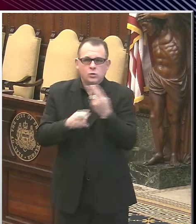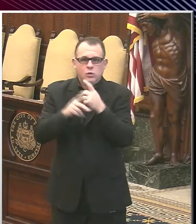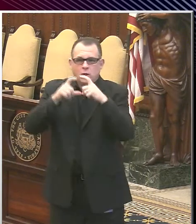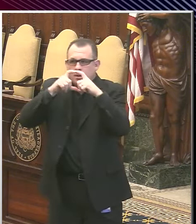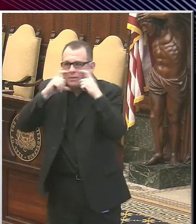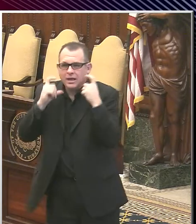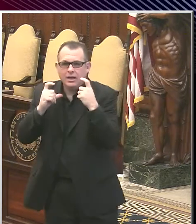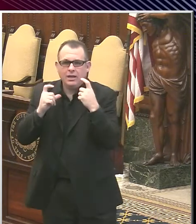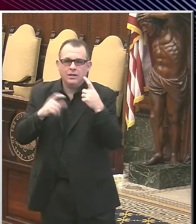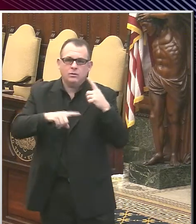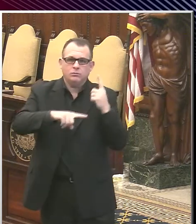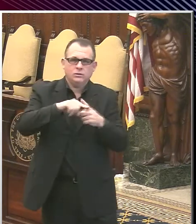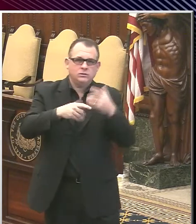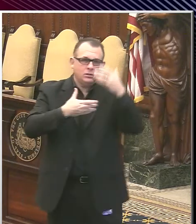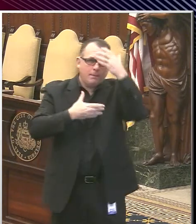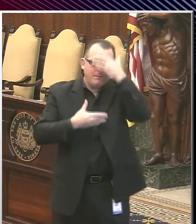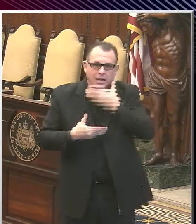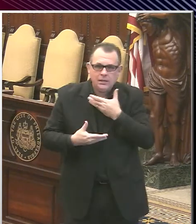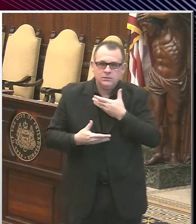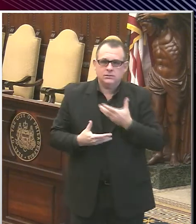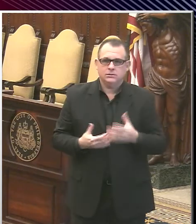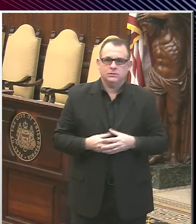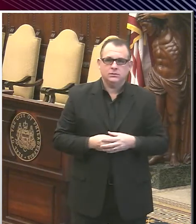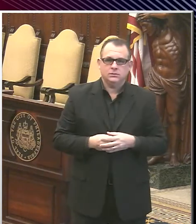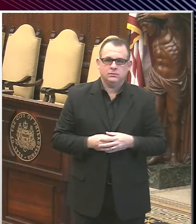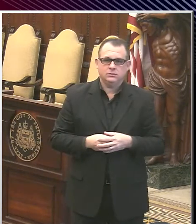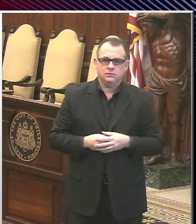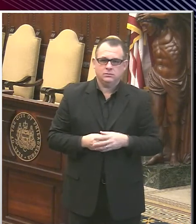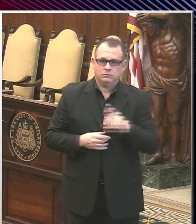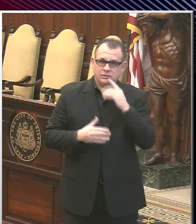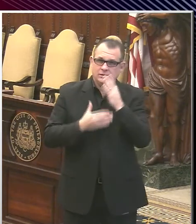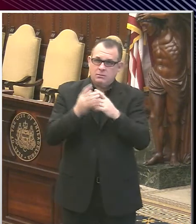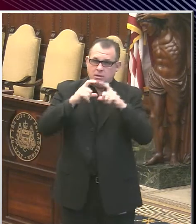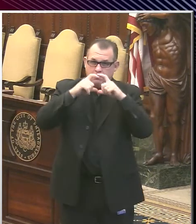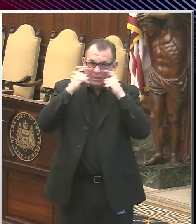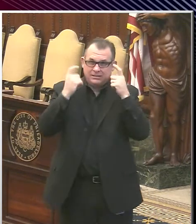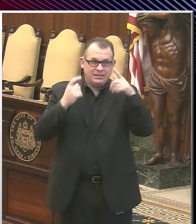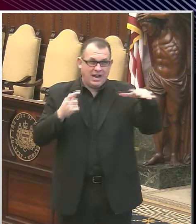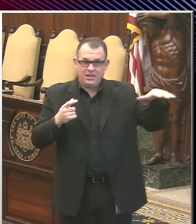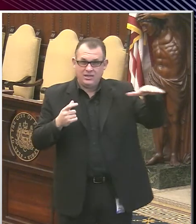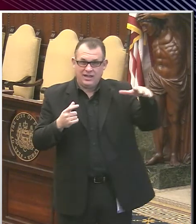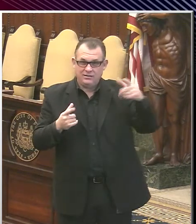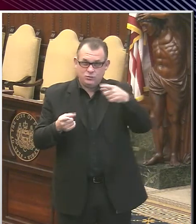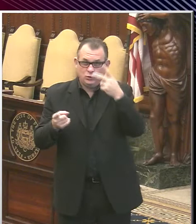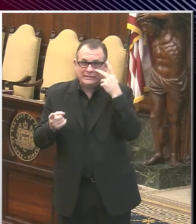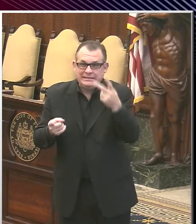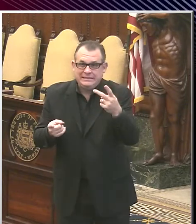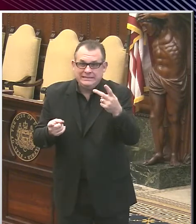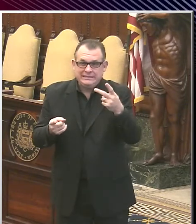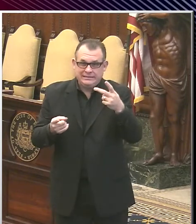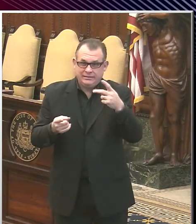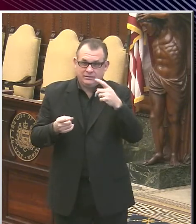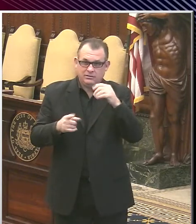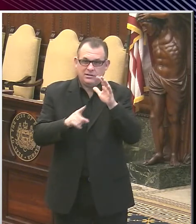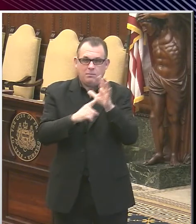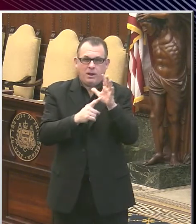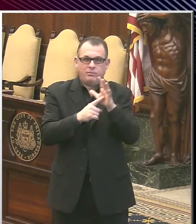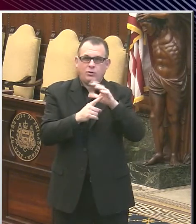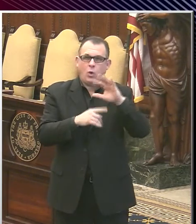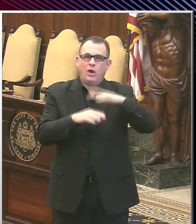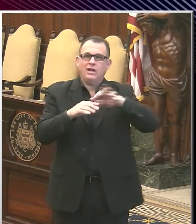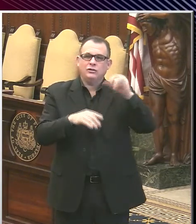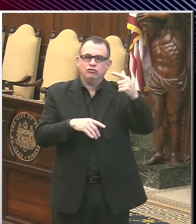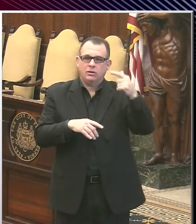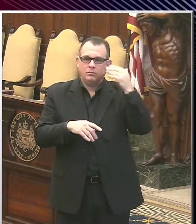should wear a face mask and a mask? There are several masks out there. I don't know if you've seen them. There's one popular on Instagram